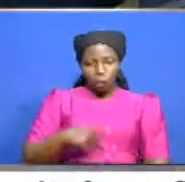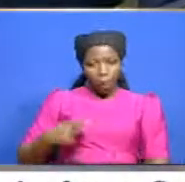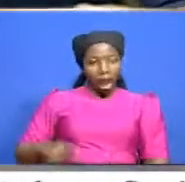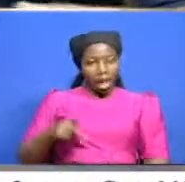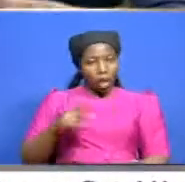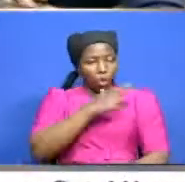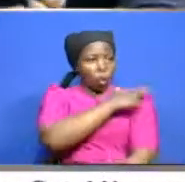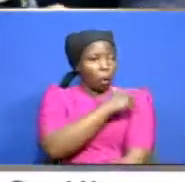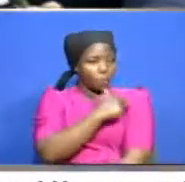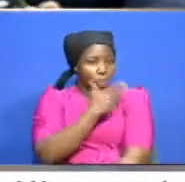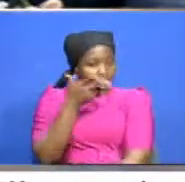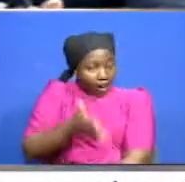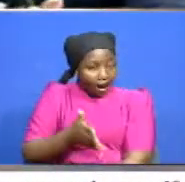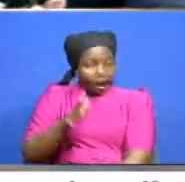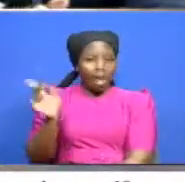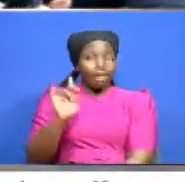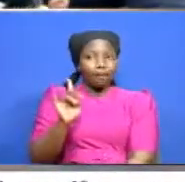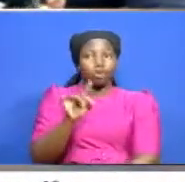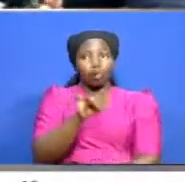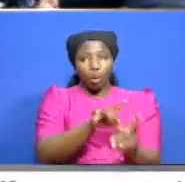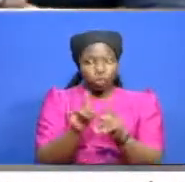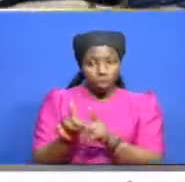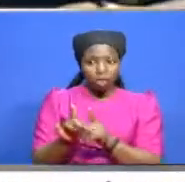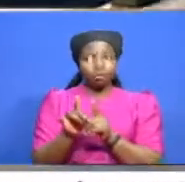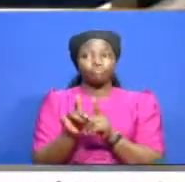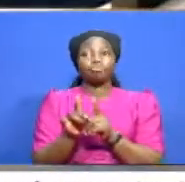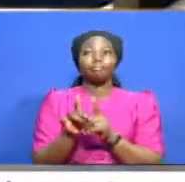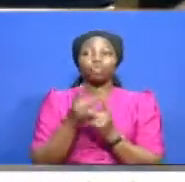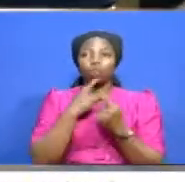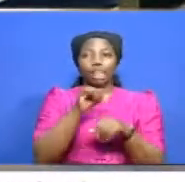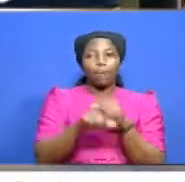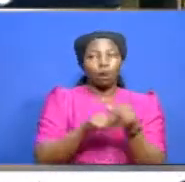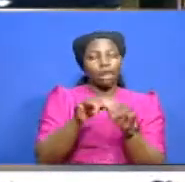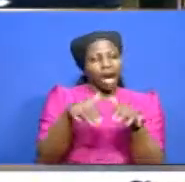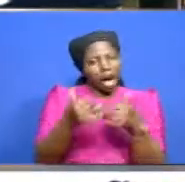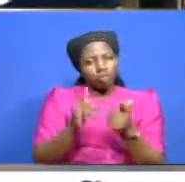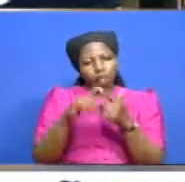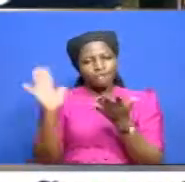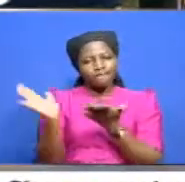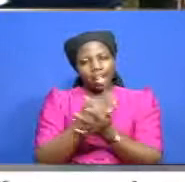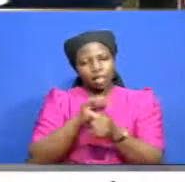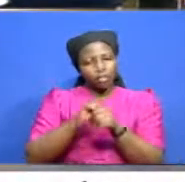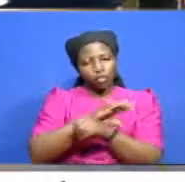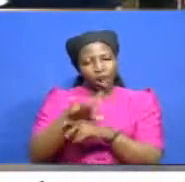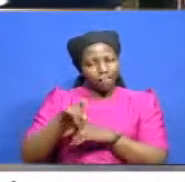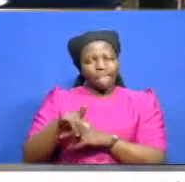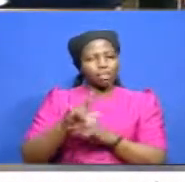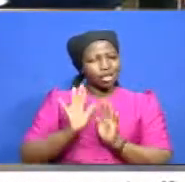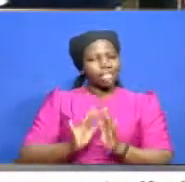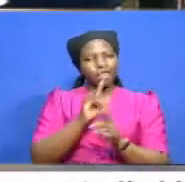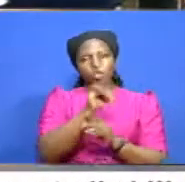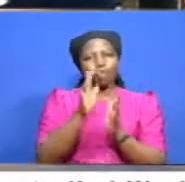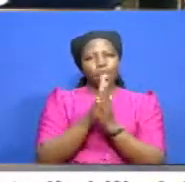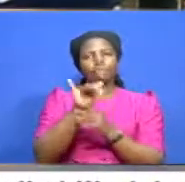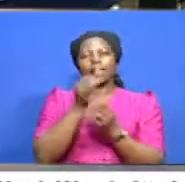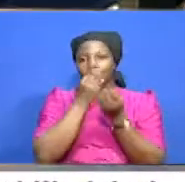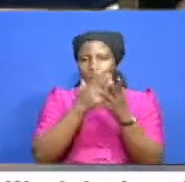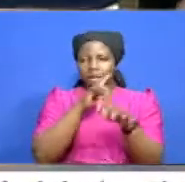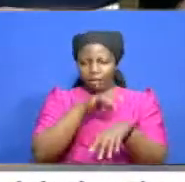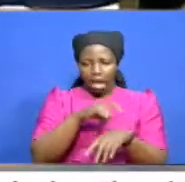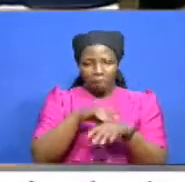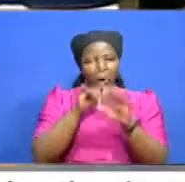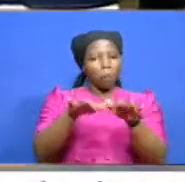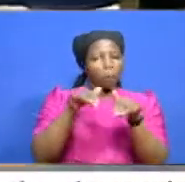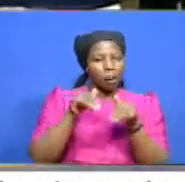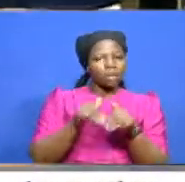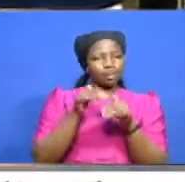Among others, also touch on the stepping up efforts to mitigate the spread of COVID-19. We leave you with that update as we await